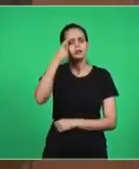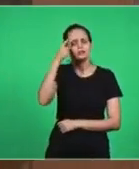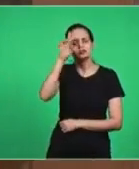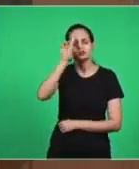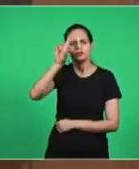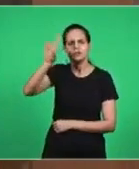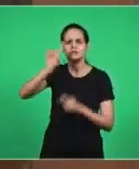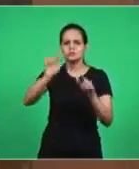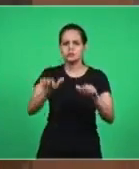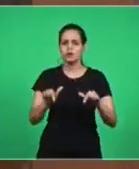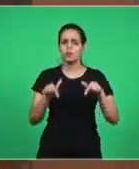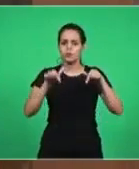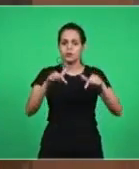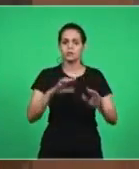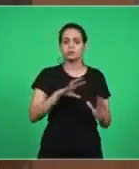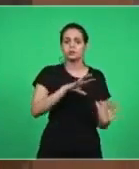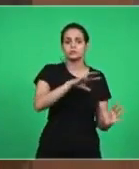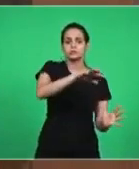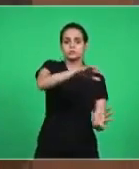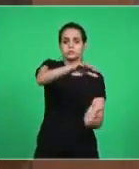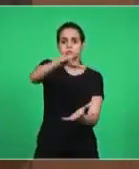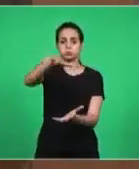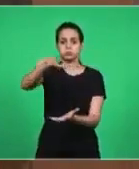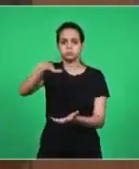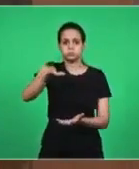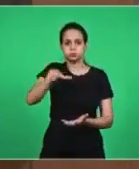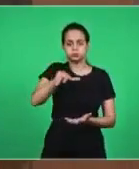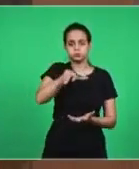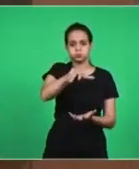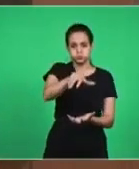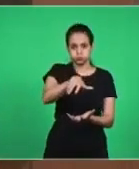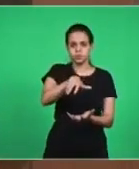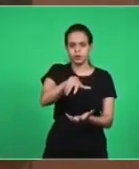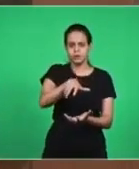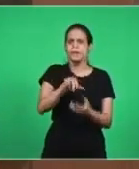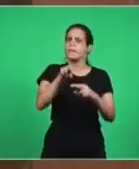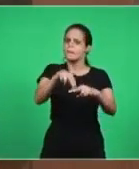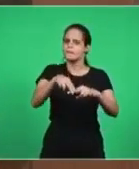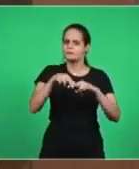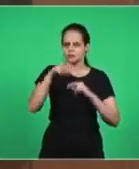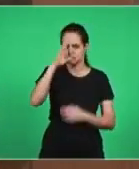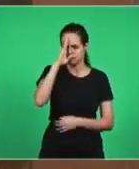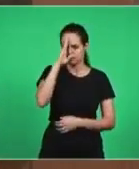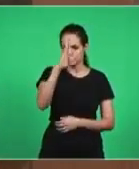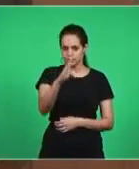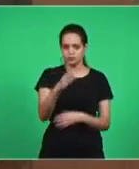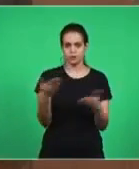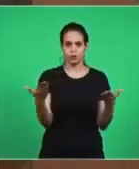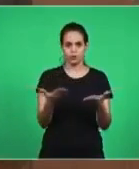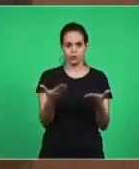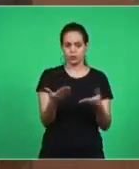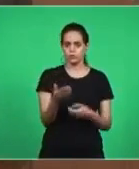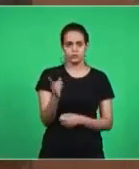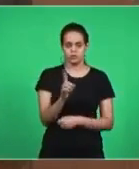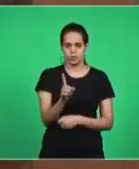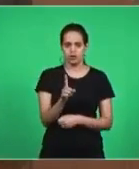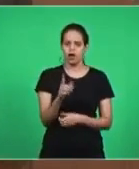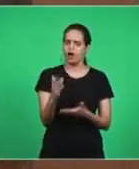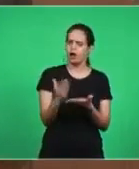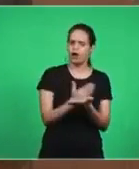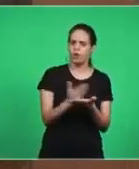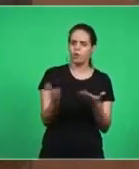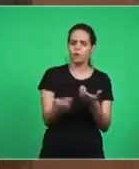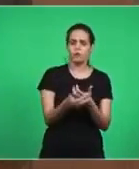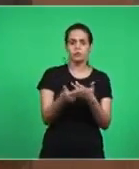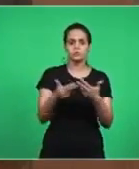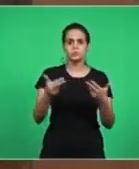What the Lord is doing throughout the world. This was not going to be the main topic today